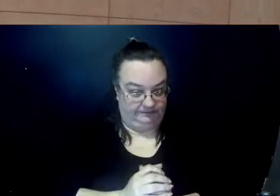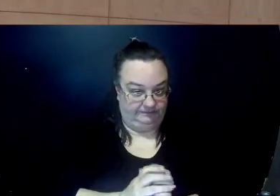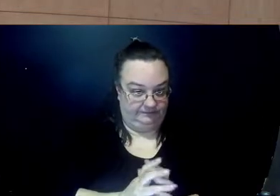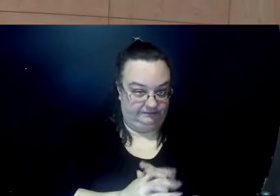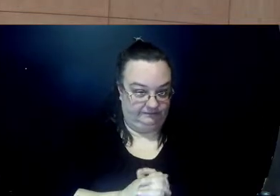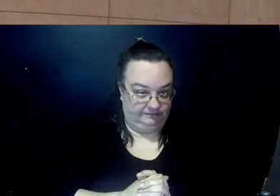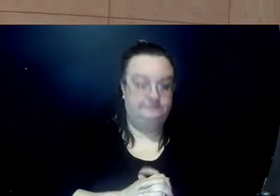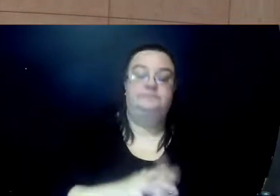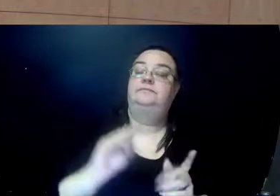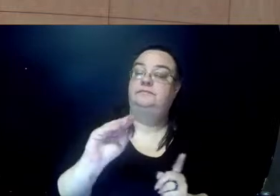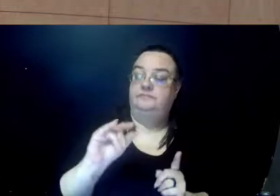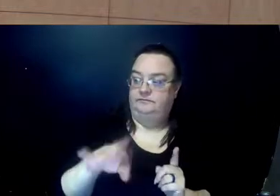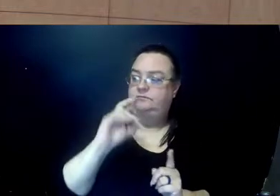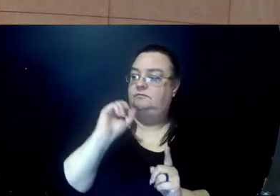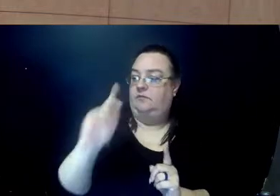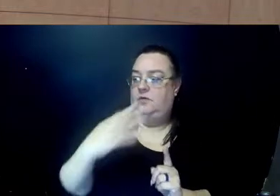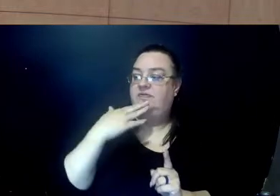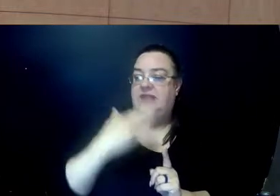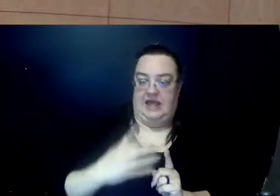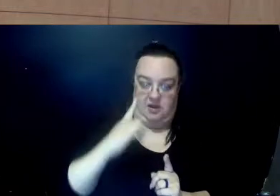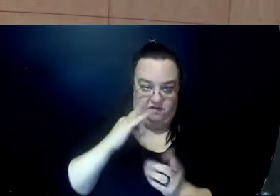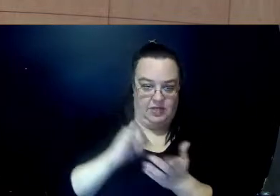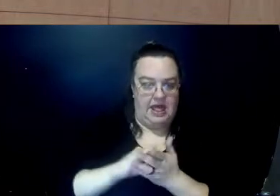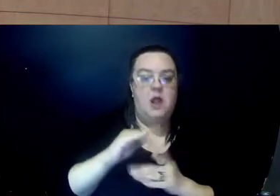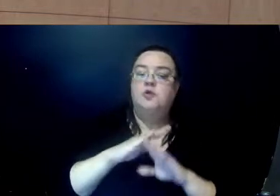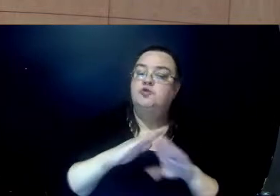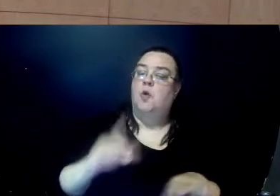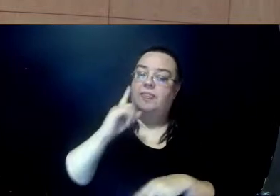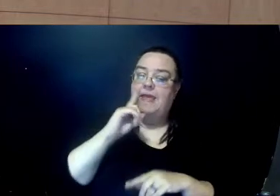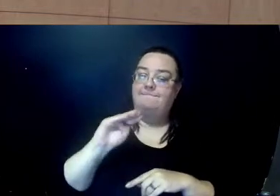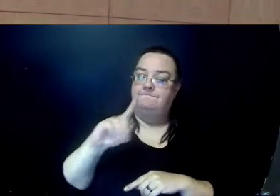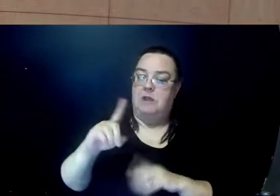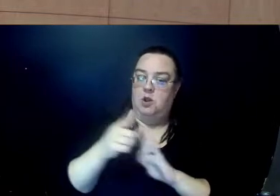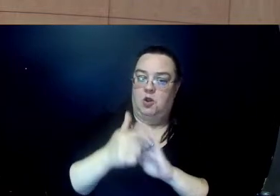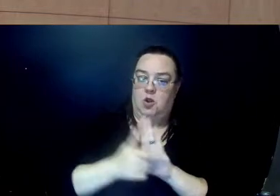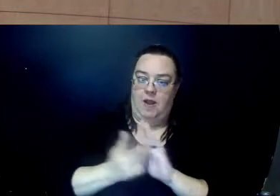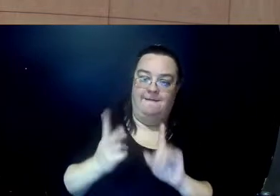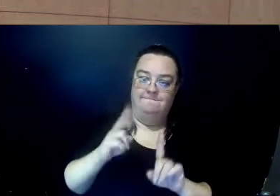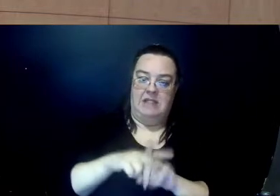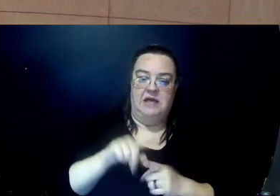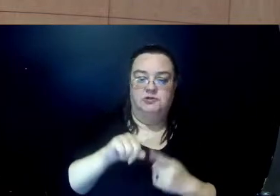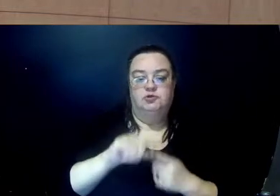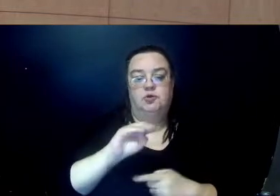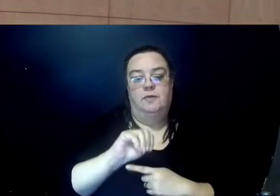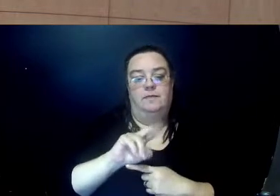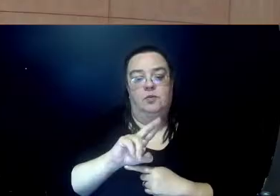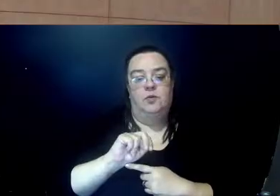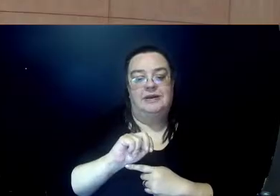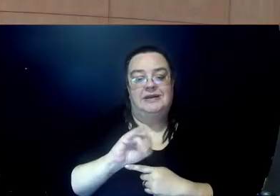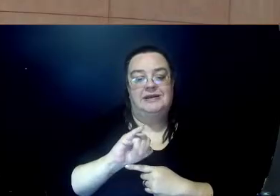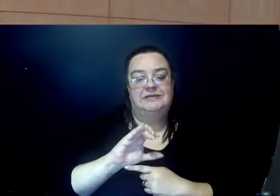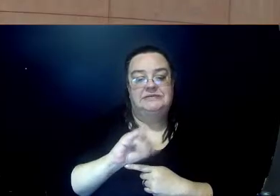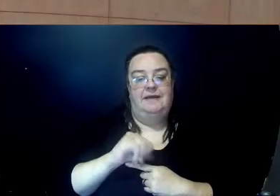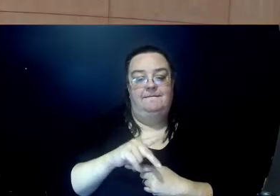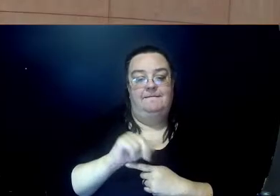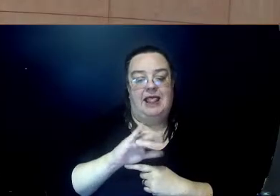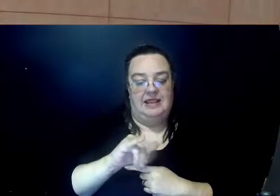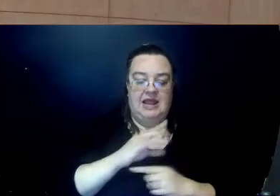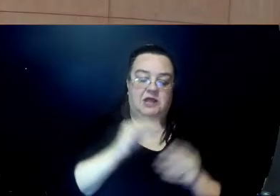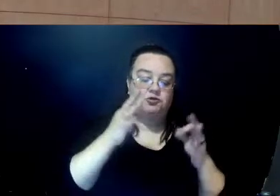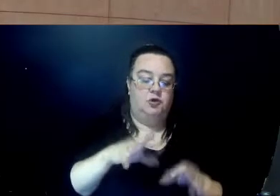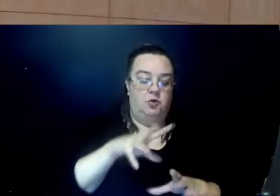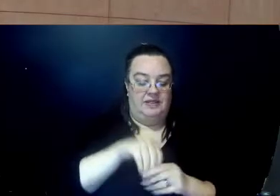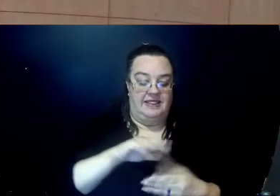All right, thank you for that. I don't think that the Maryland law applies to municipalities, and certainly in the town of